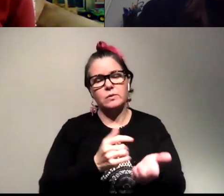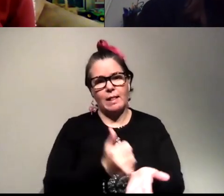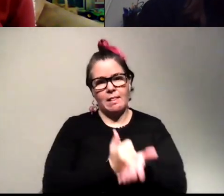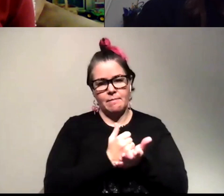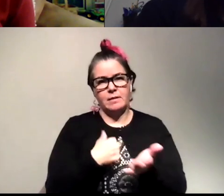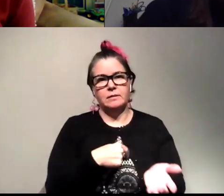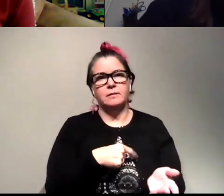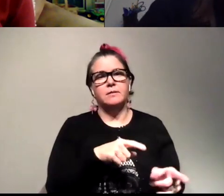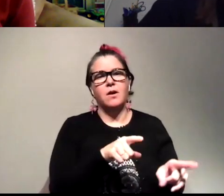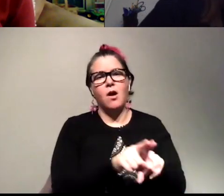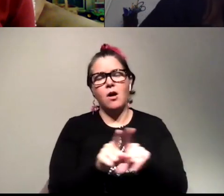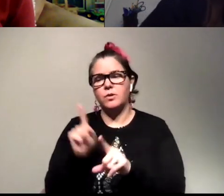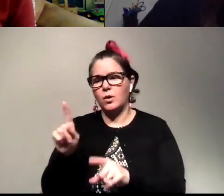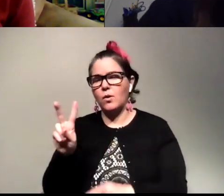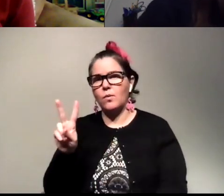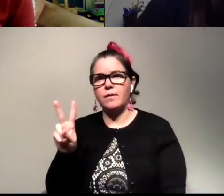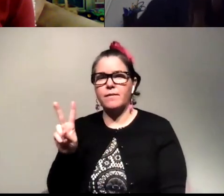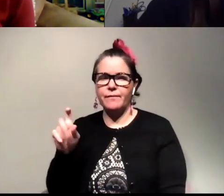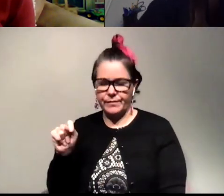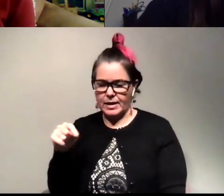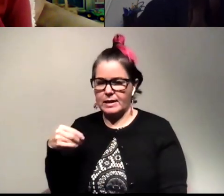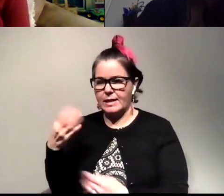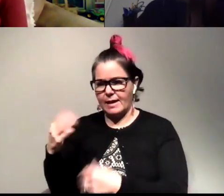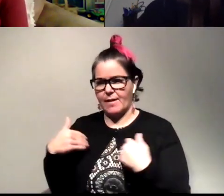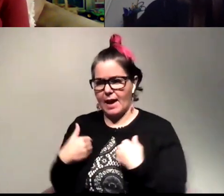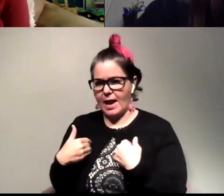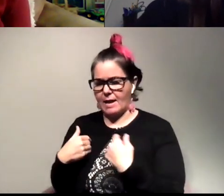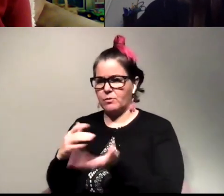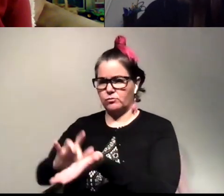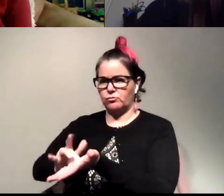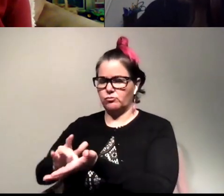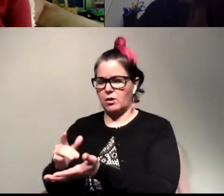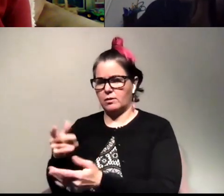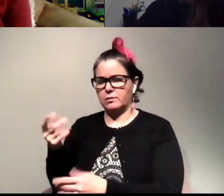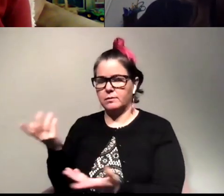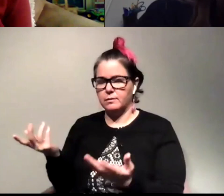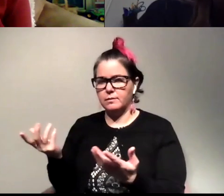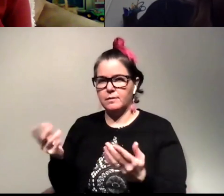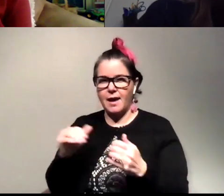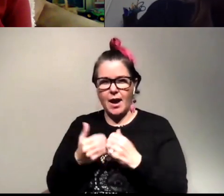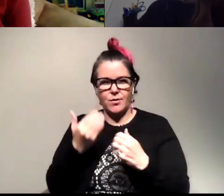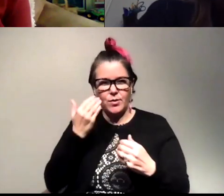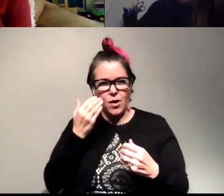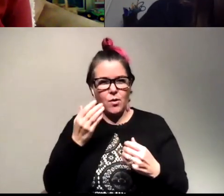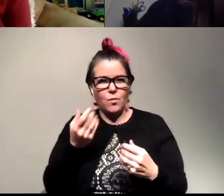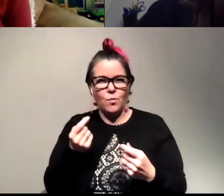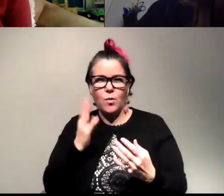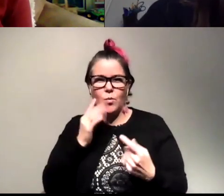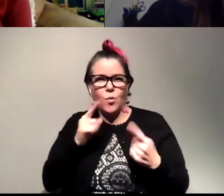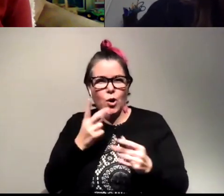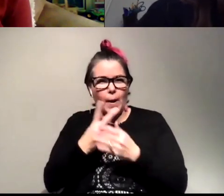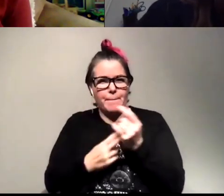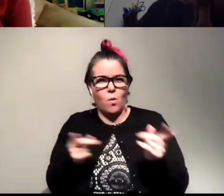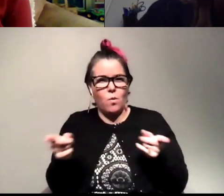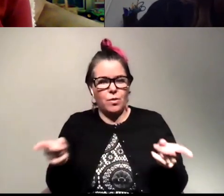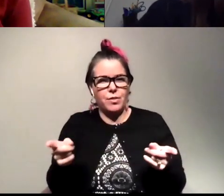we also, when we go to the vet, we give our animals drugs. Do you know, like, how do we know what's going to work on both of us and what's